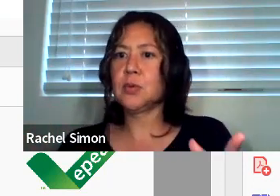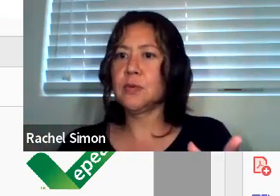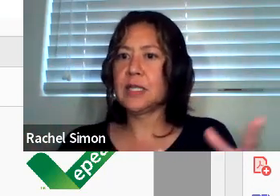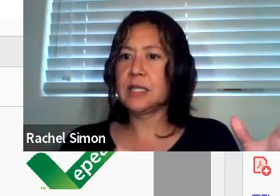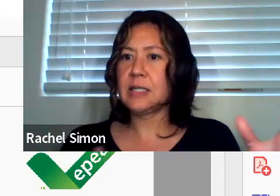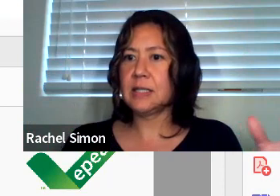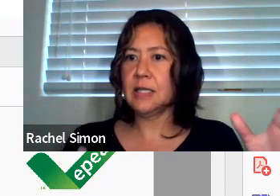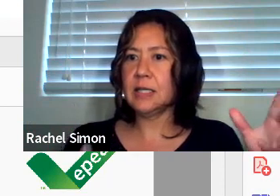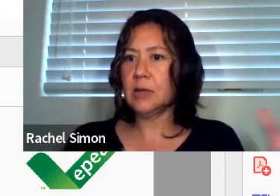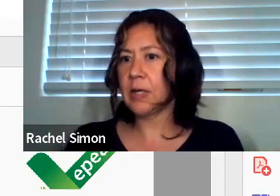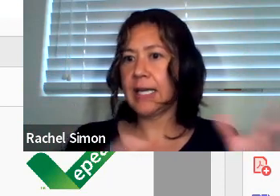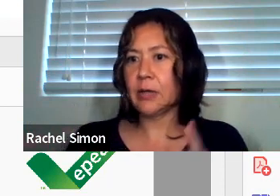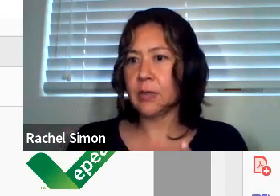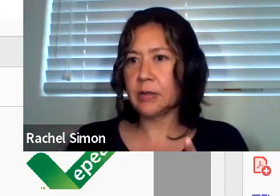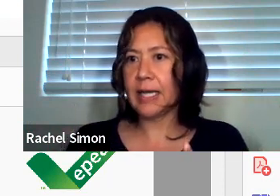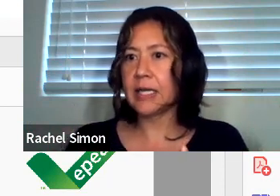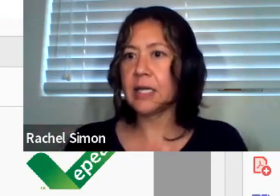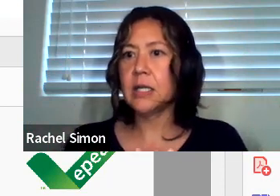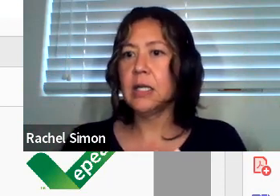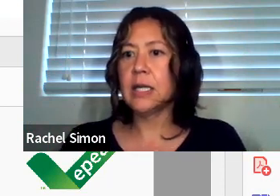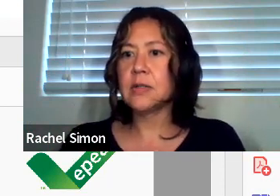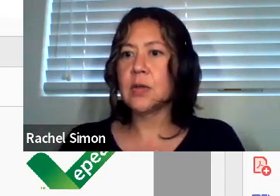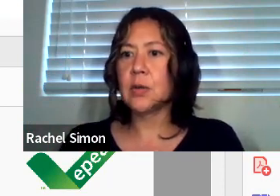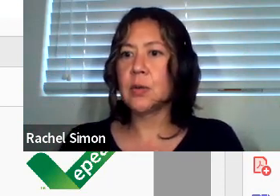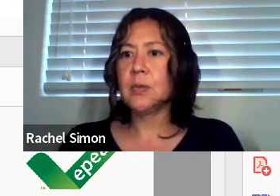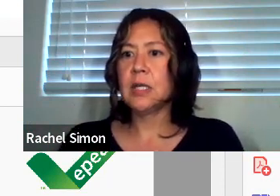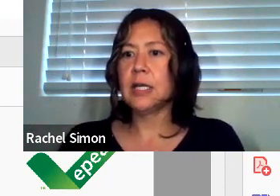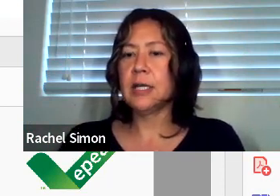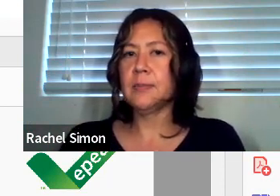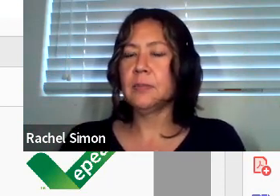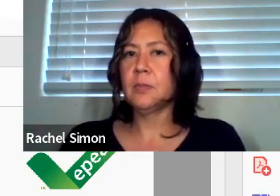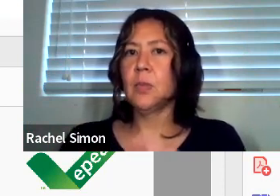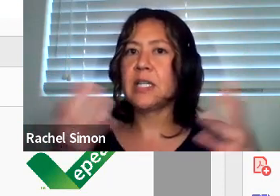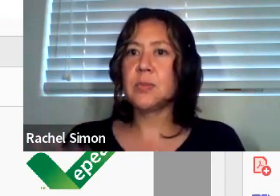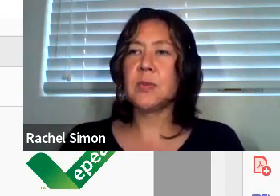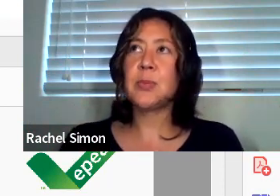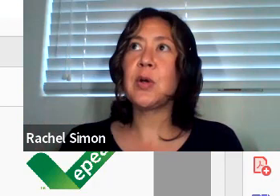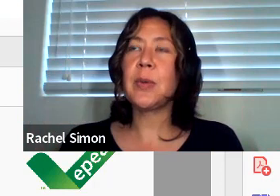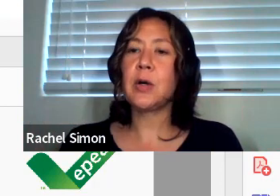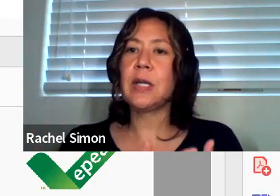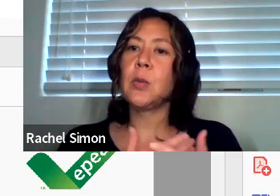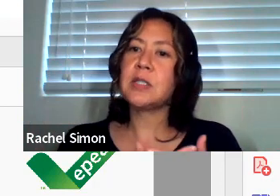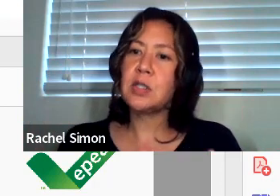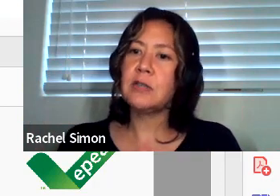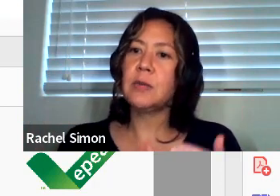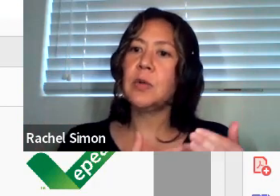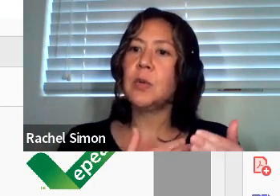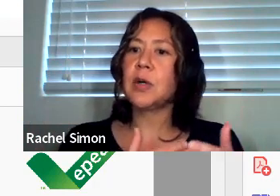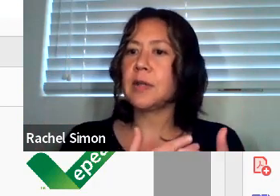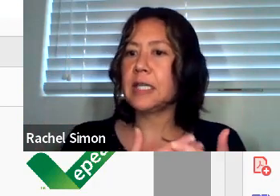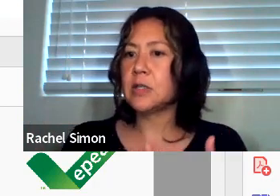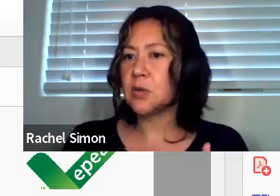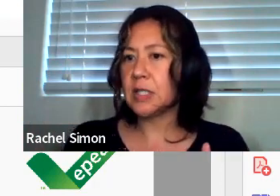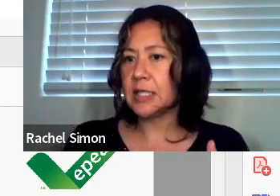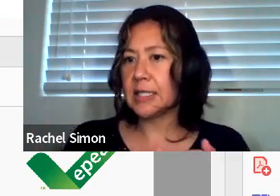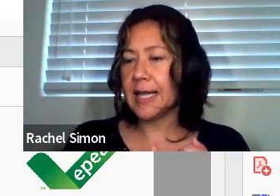to prove that it's organic or inorganic, and so. When I spoke about like what's achievable, where